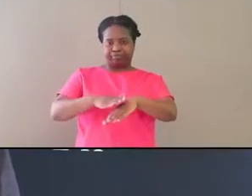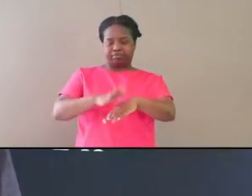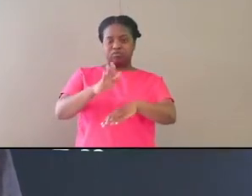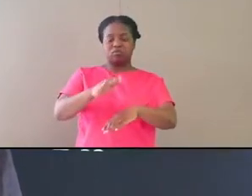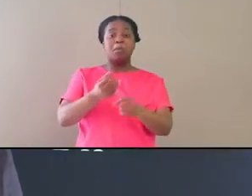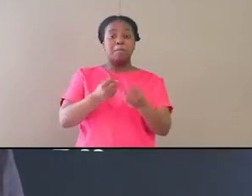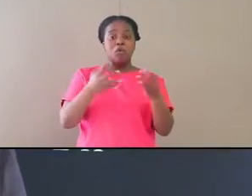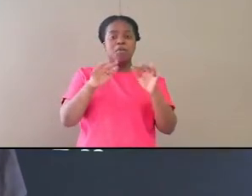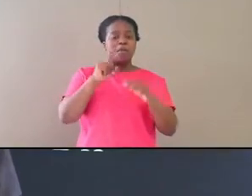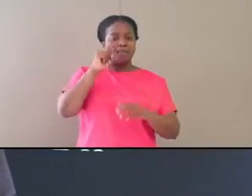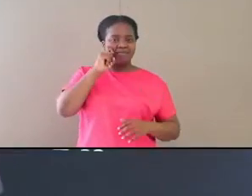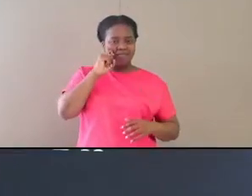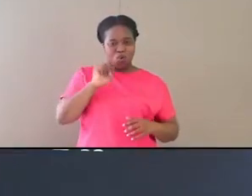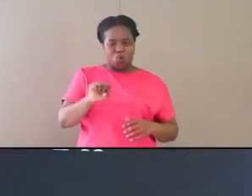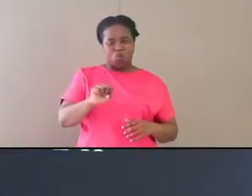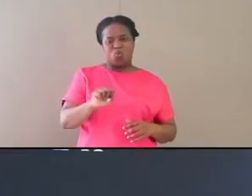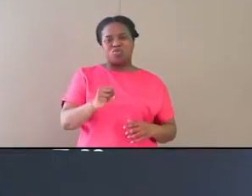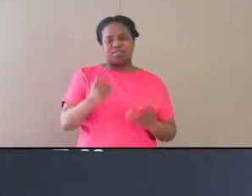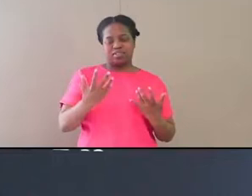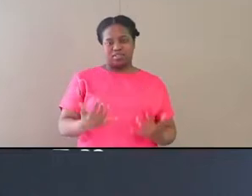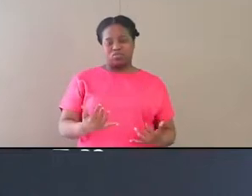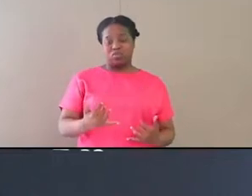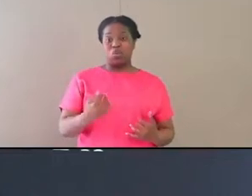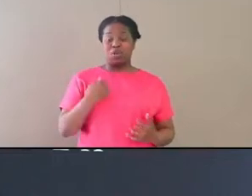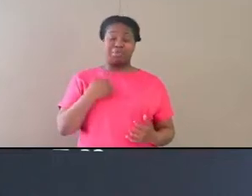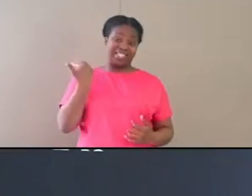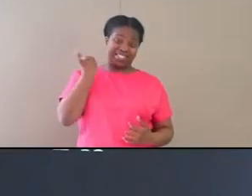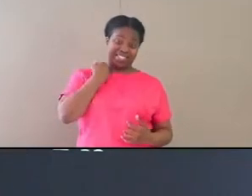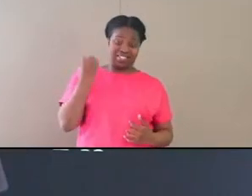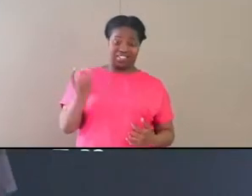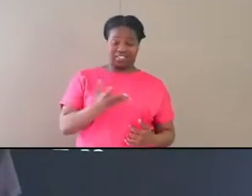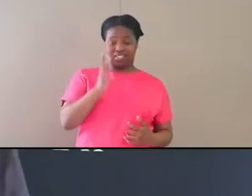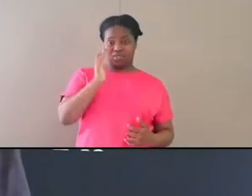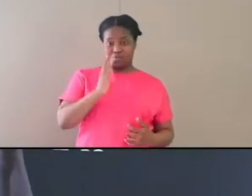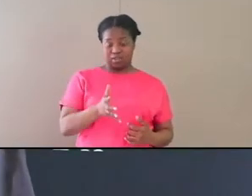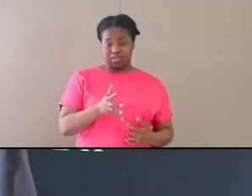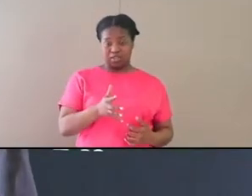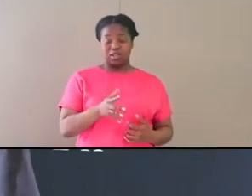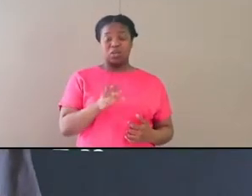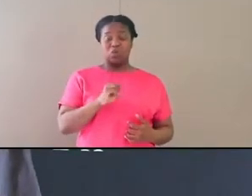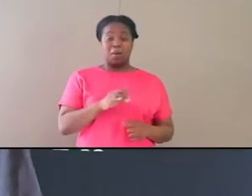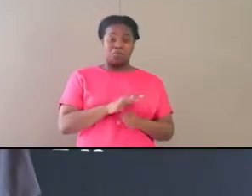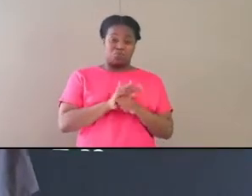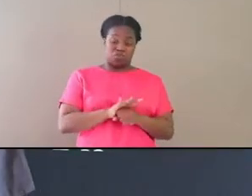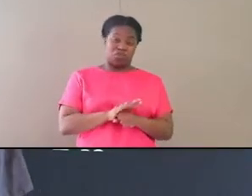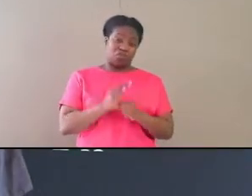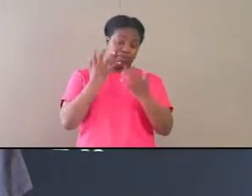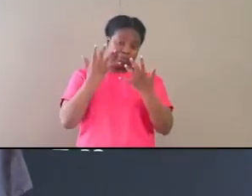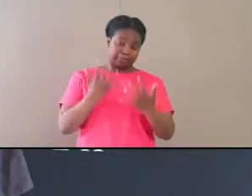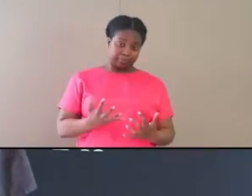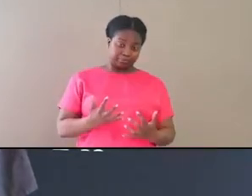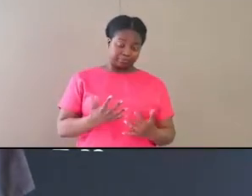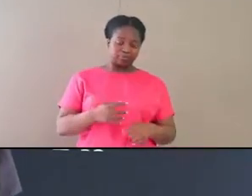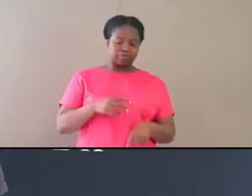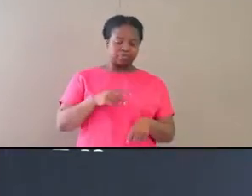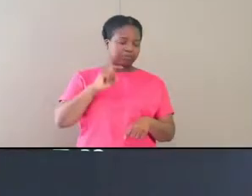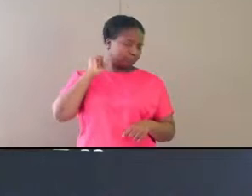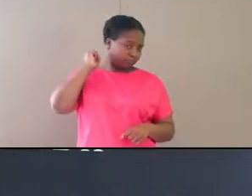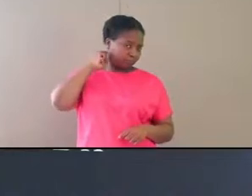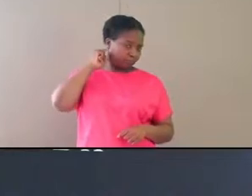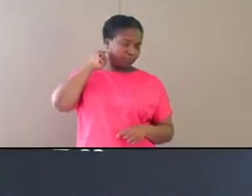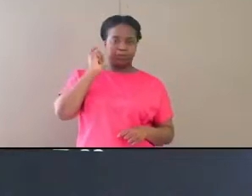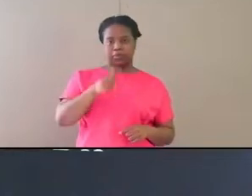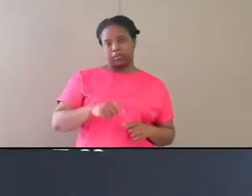numbers over time. And it's one of the most expensive grants. And so it's going to put upward pressure on the budget. So we also have to keep that in mind.